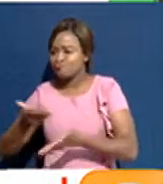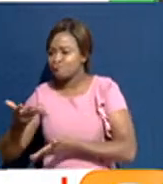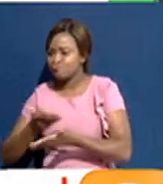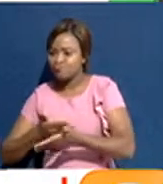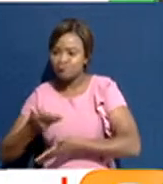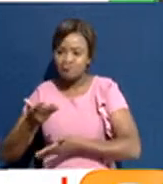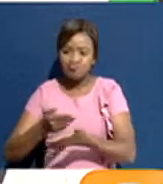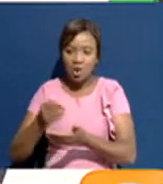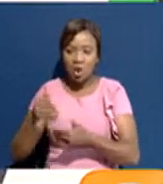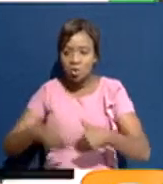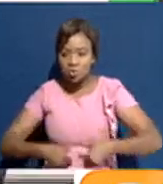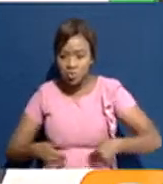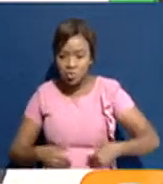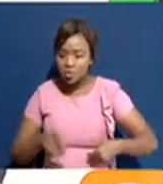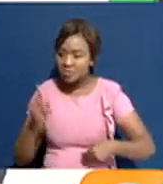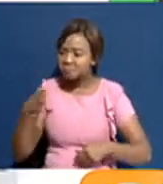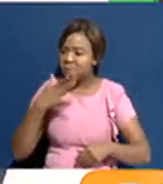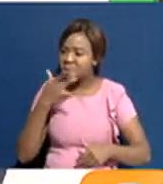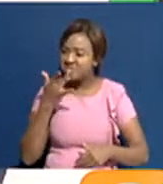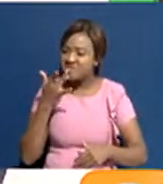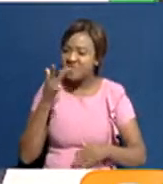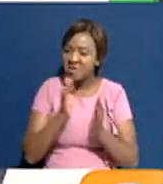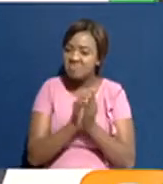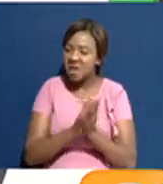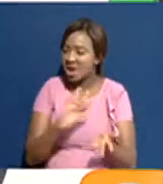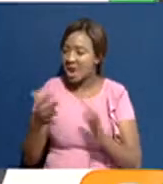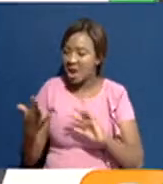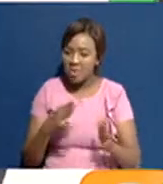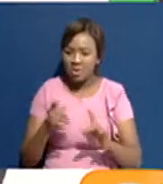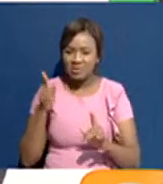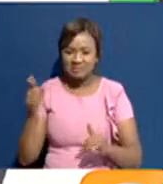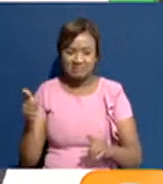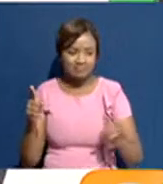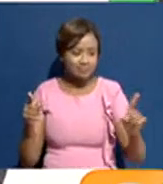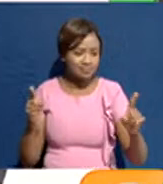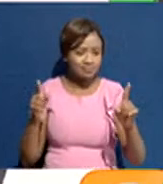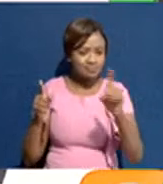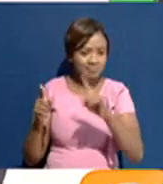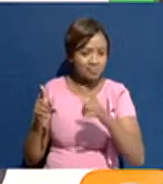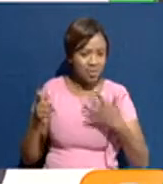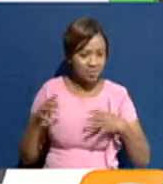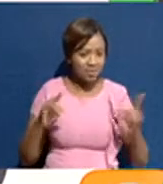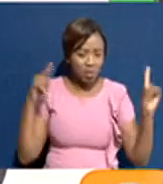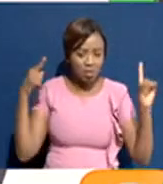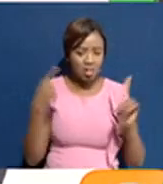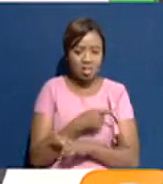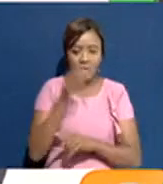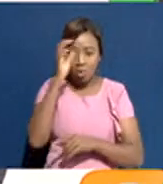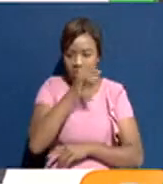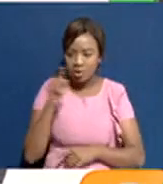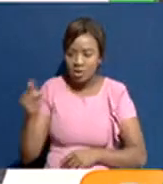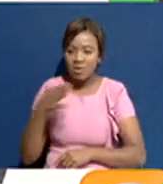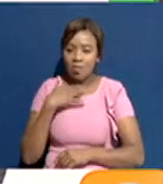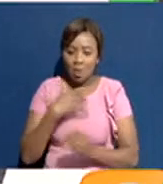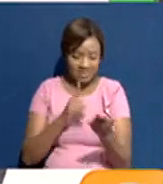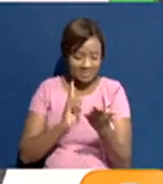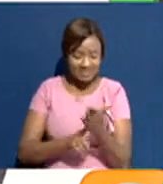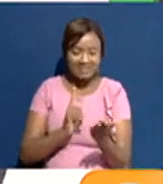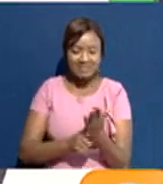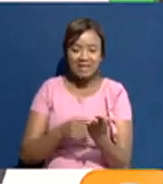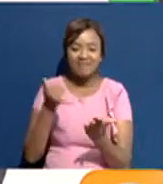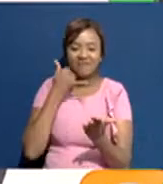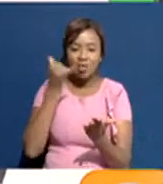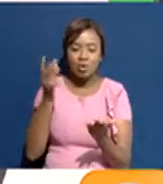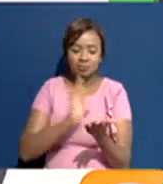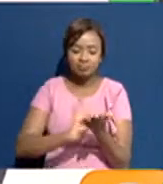want, how they want to bank. And it is very different than other segments of the population. They want a product on the go. They